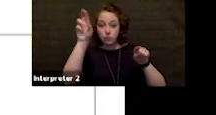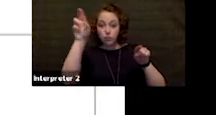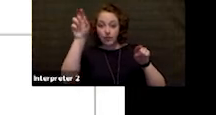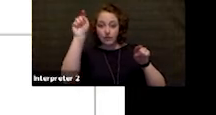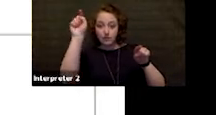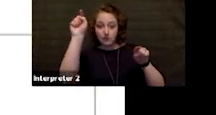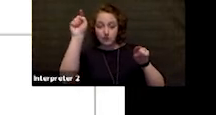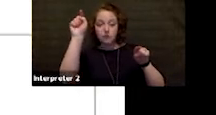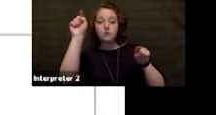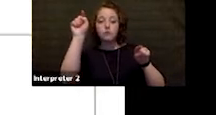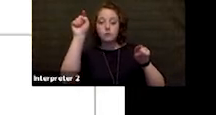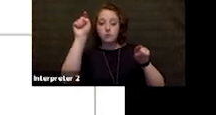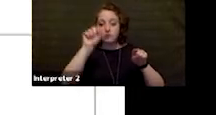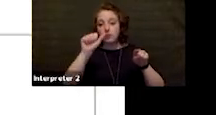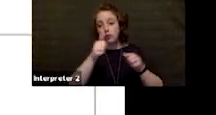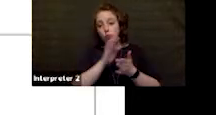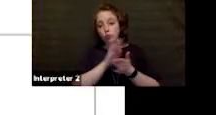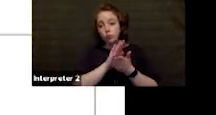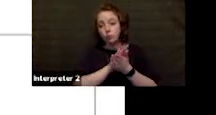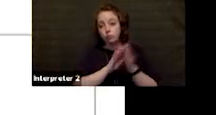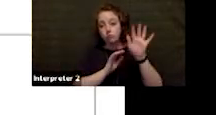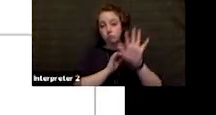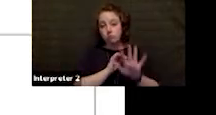support facilities sort of